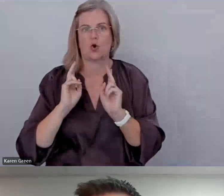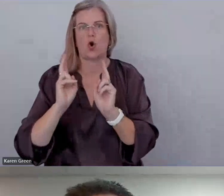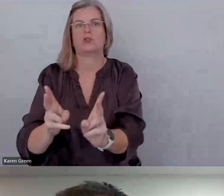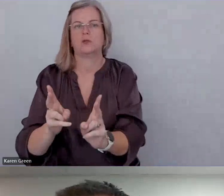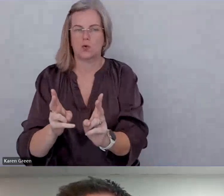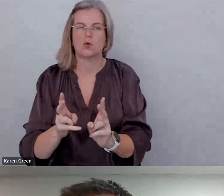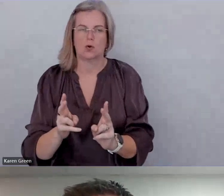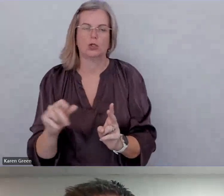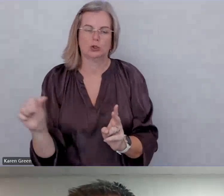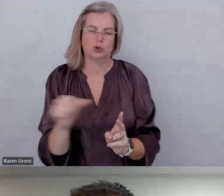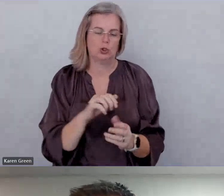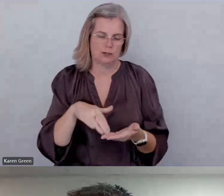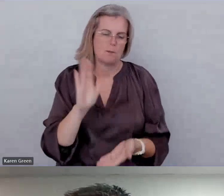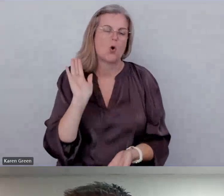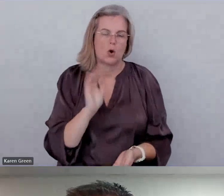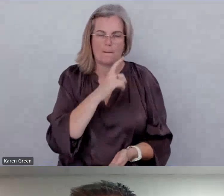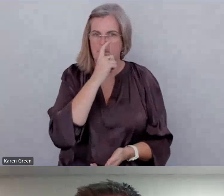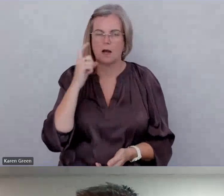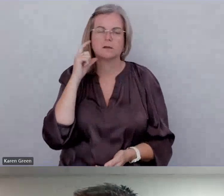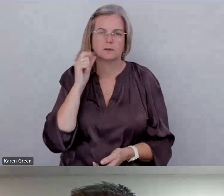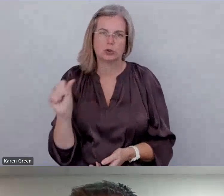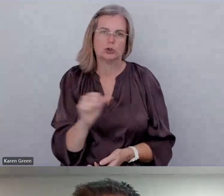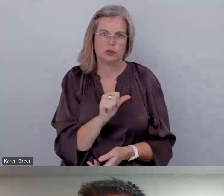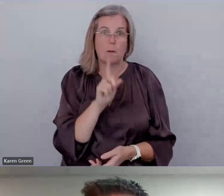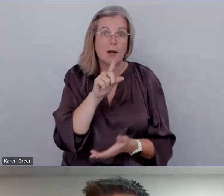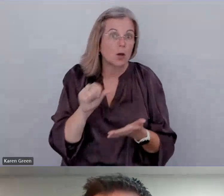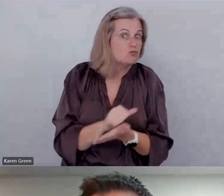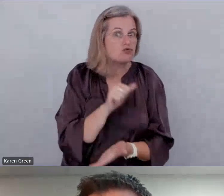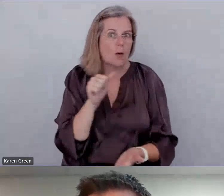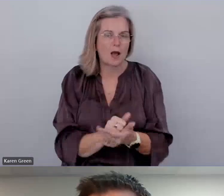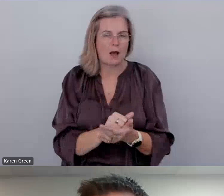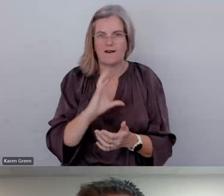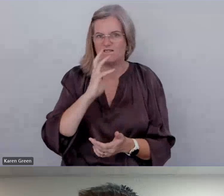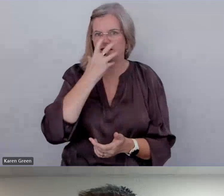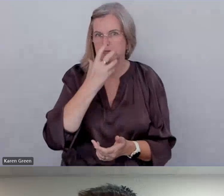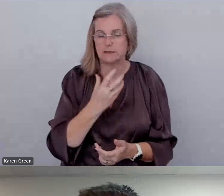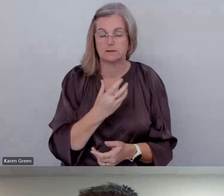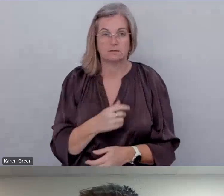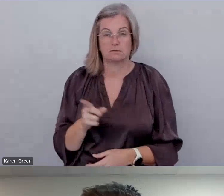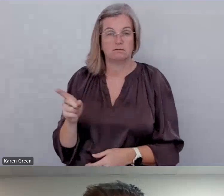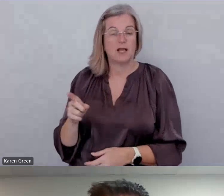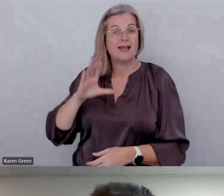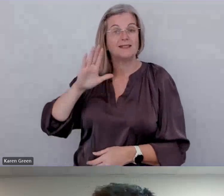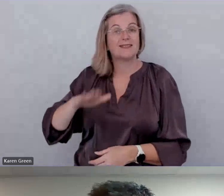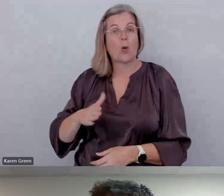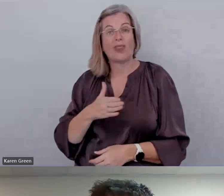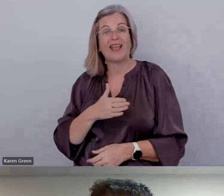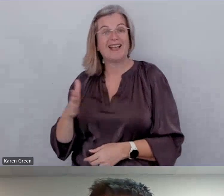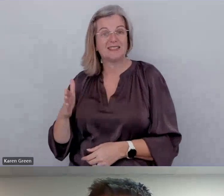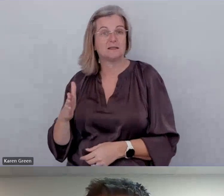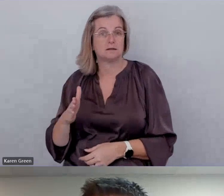more, and we should actually try and get used to this in general every winter. You know, in Southeast Asian countries, who we can learn from a great